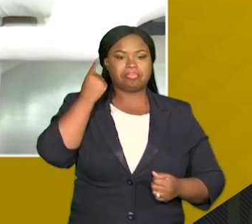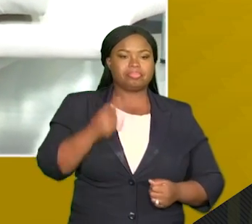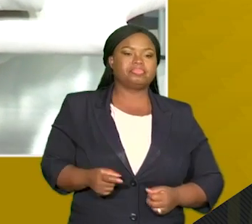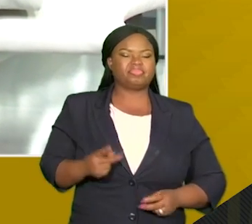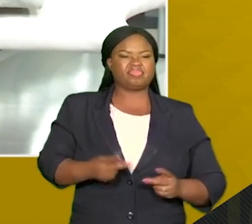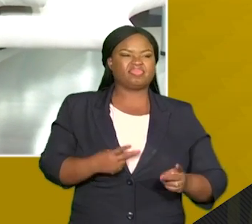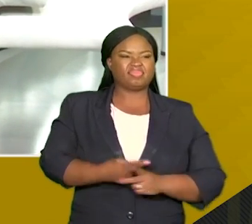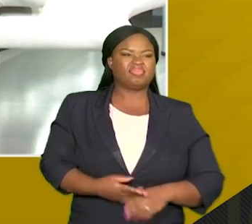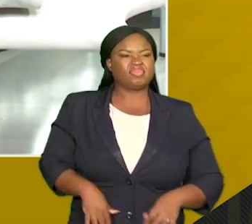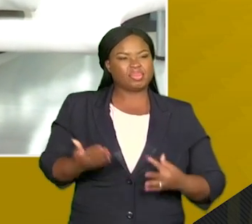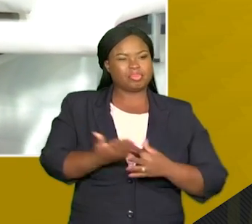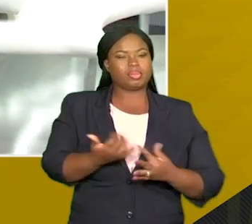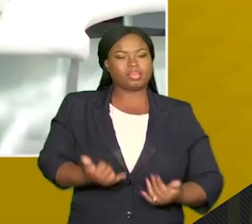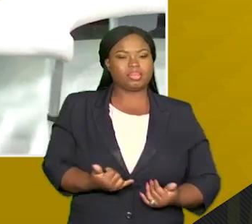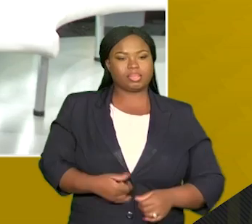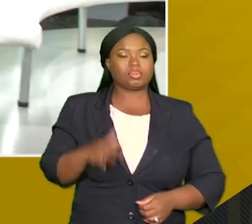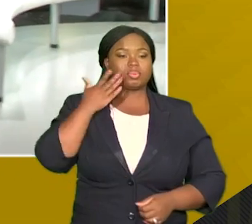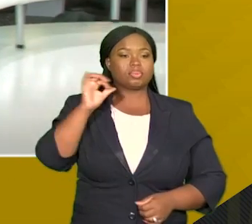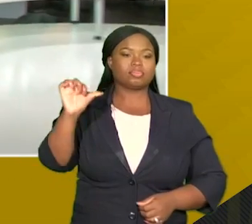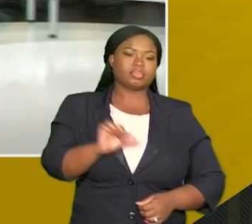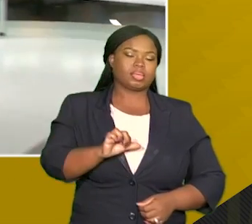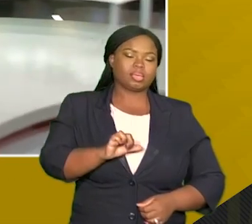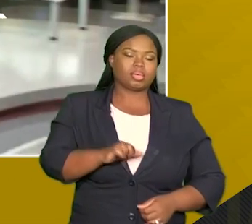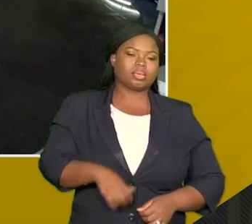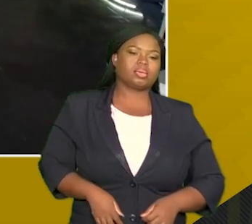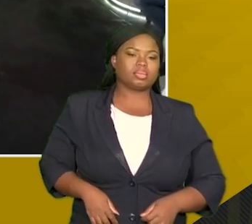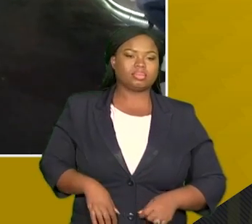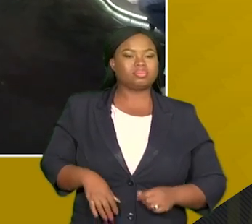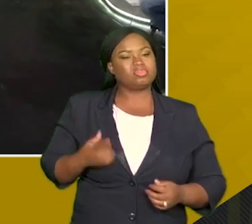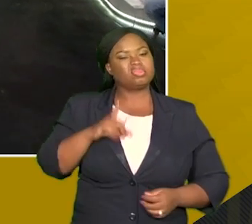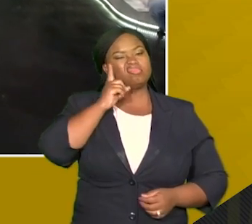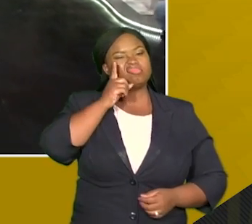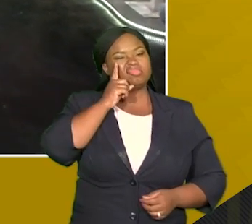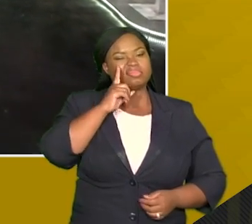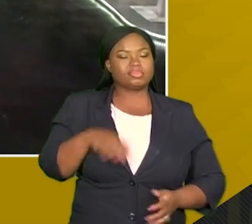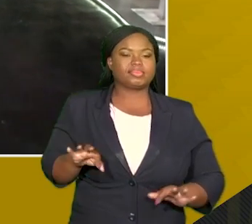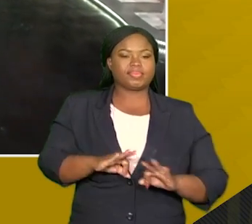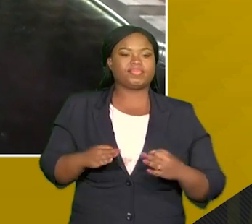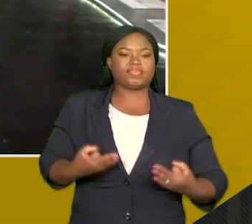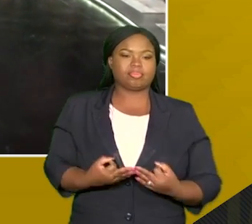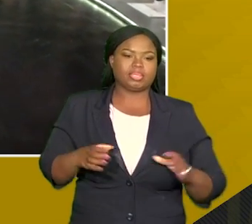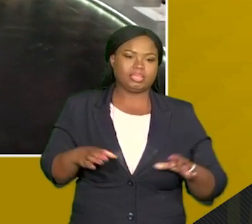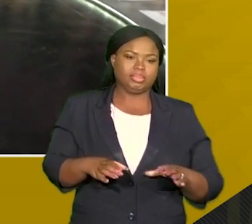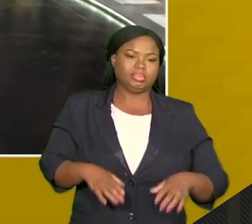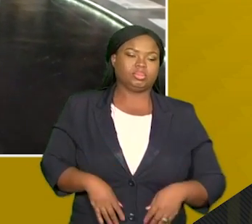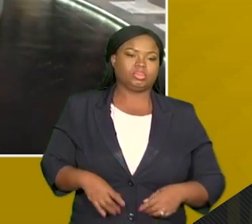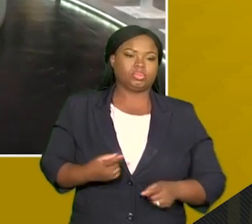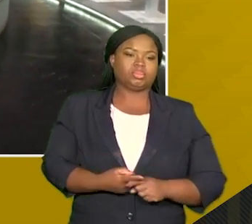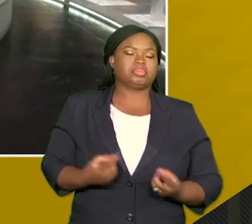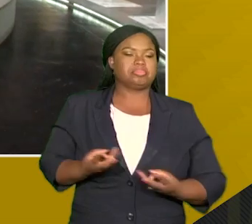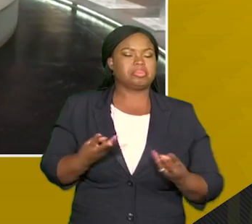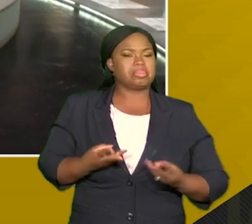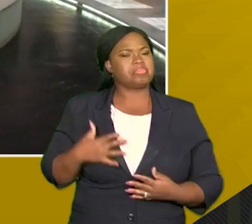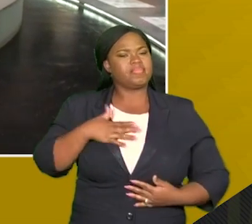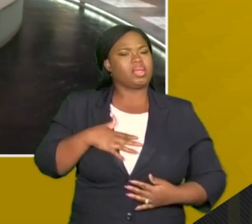well. Asamen se-breaking, masibuya e-breaking, into soba sibheka kakhulukazi. Just to check ama-families ukuthi kubona abantu kunjani